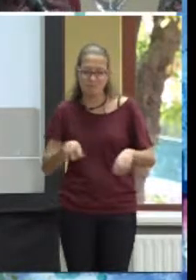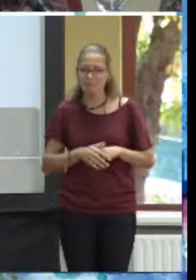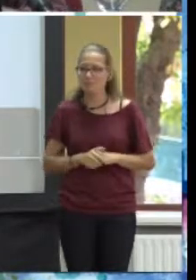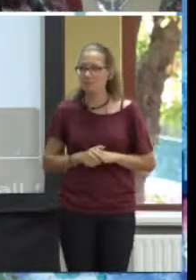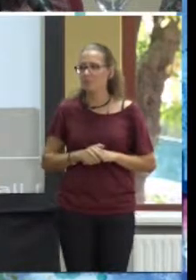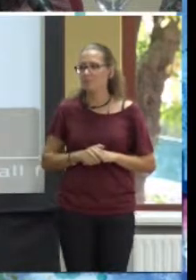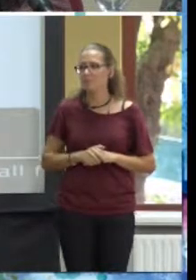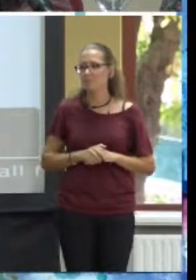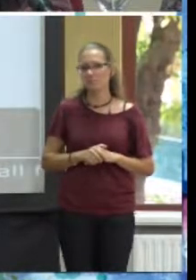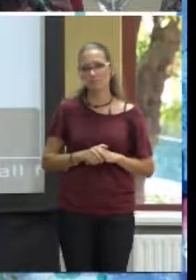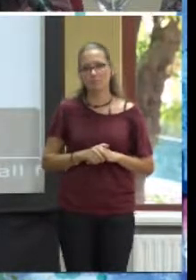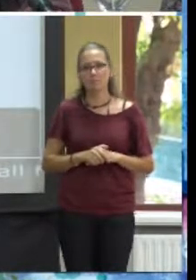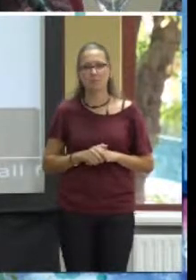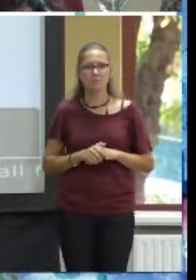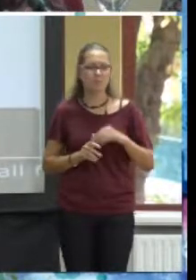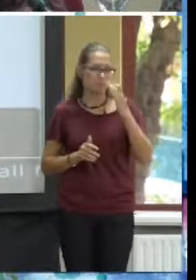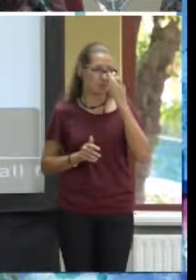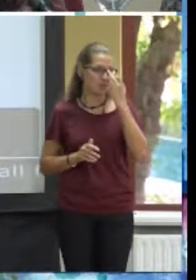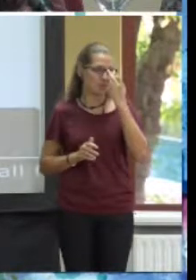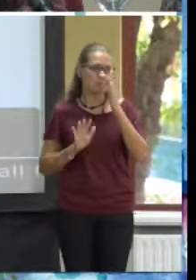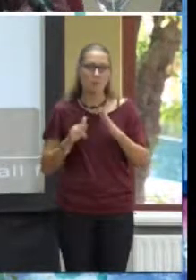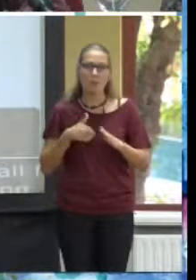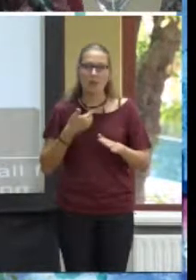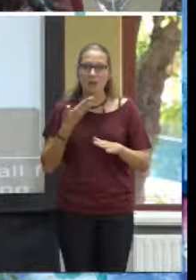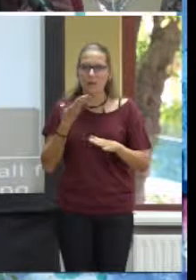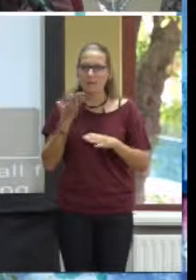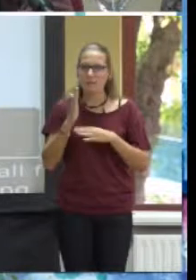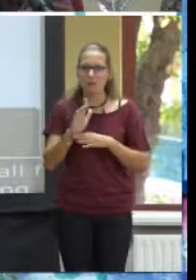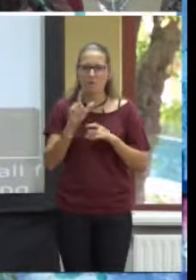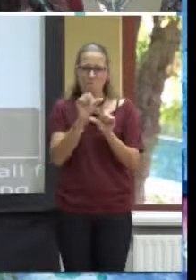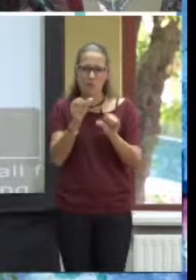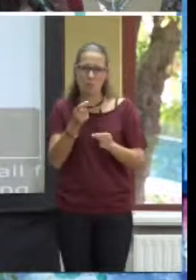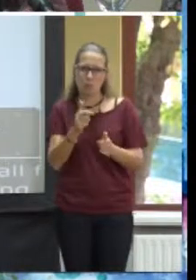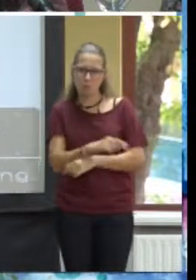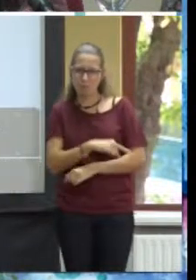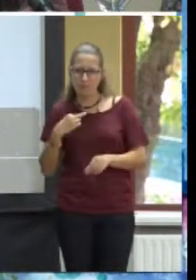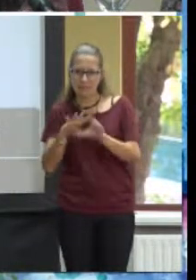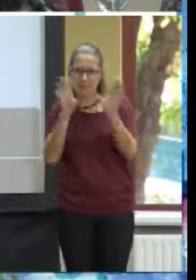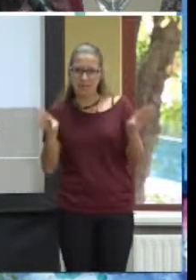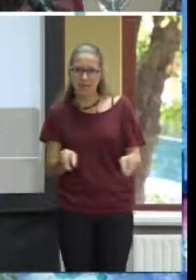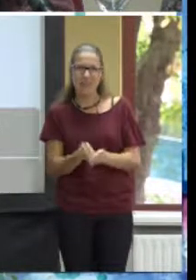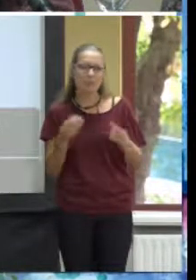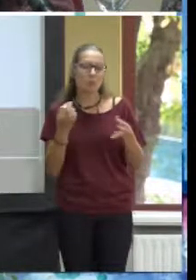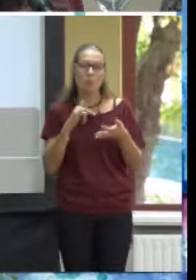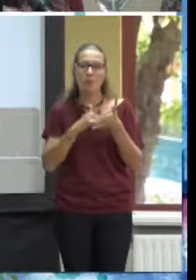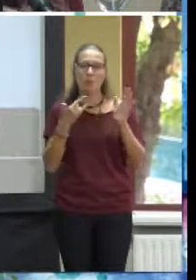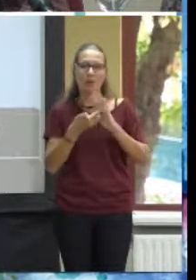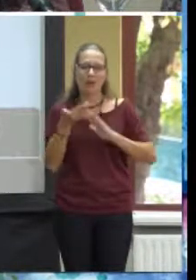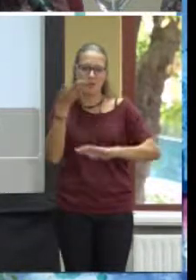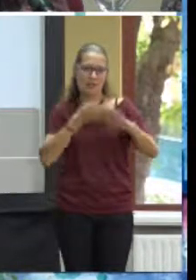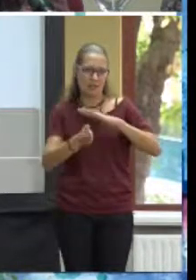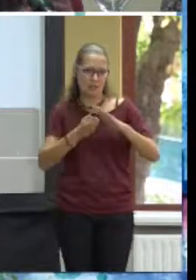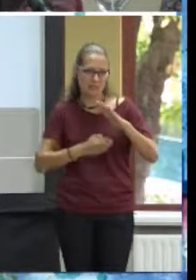meeting. And I'll say that I'm going to present in a general terms what the